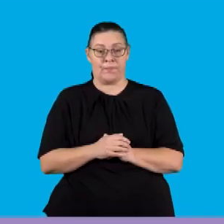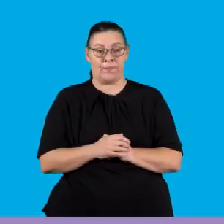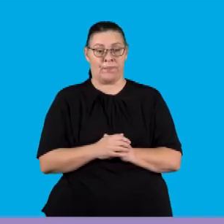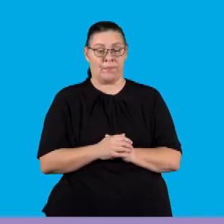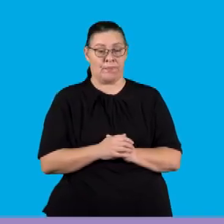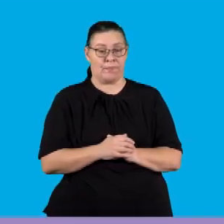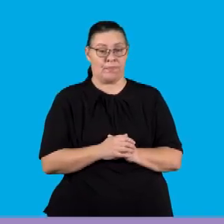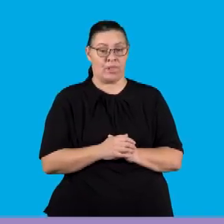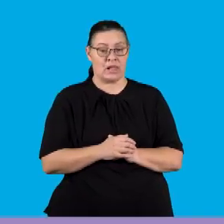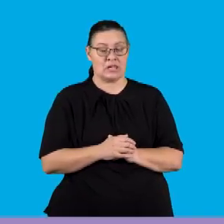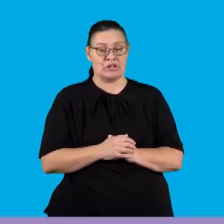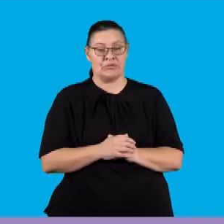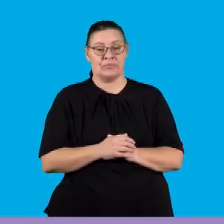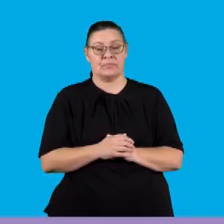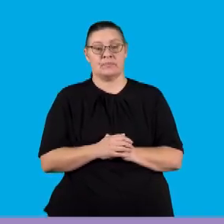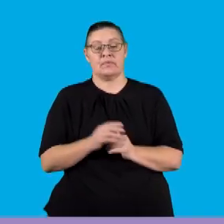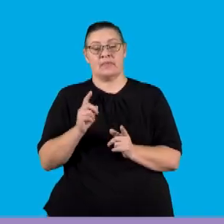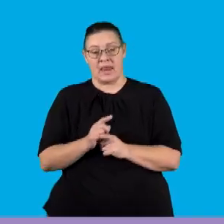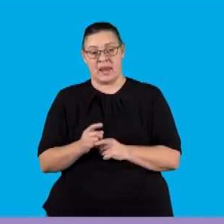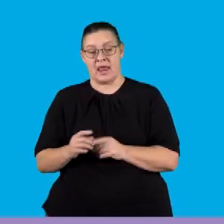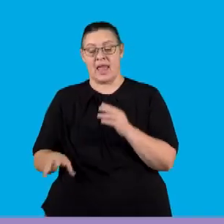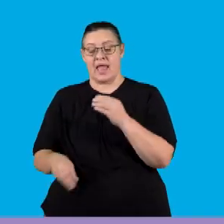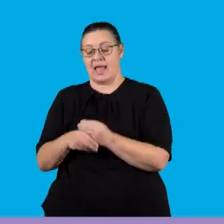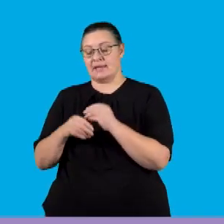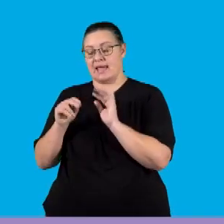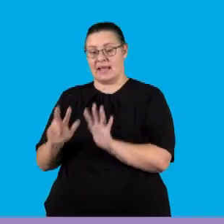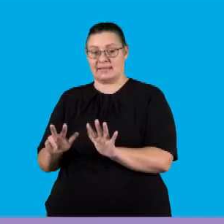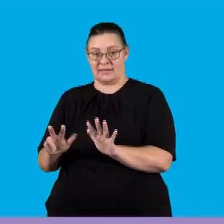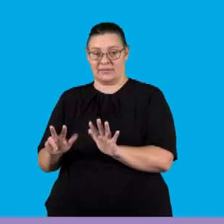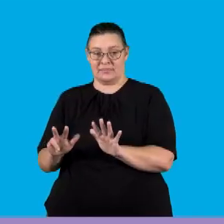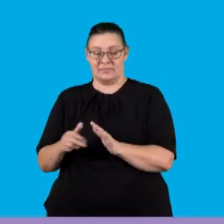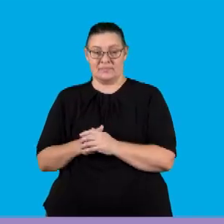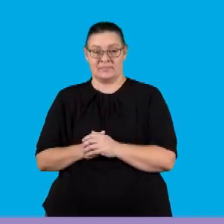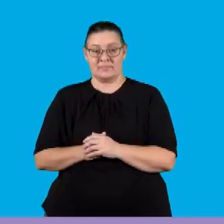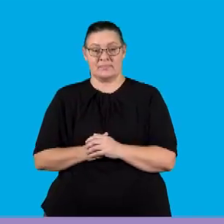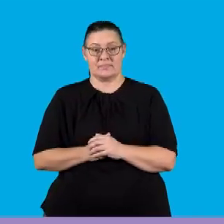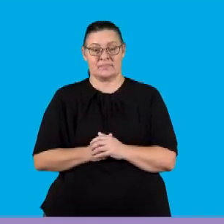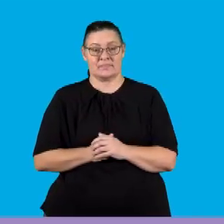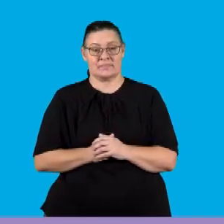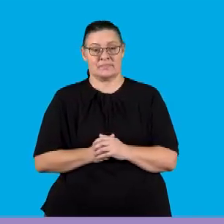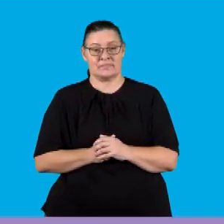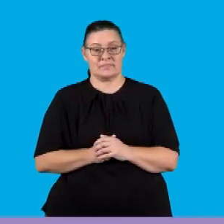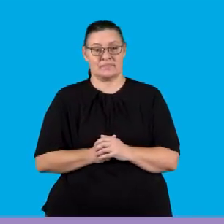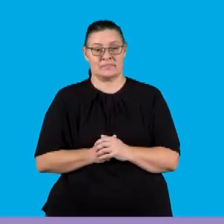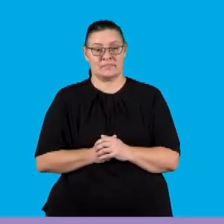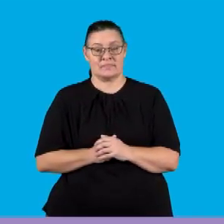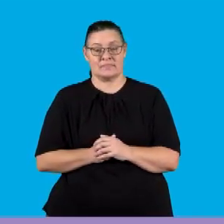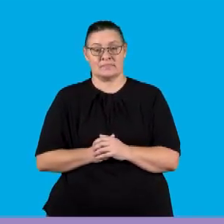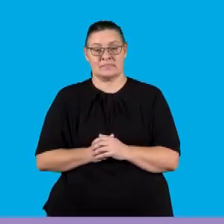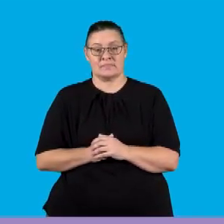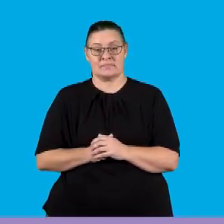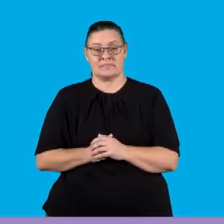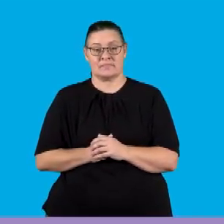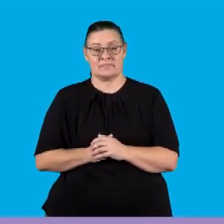them by 2. And after we divided them by 2, that quotient we took and we added our